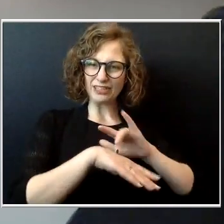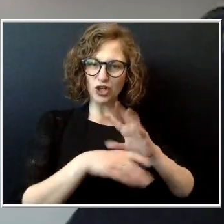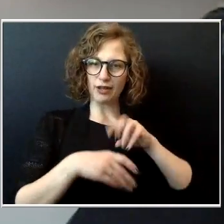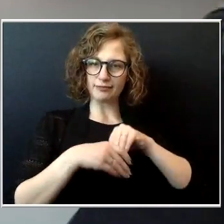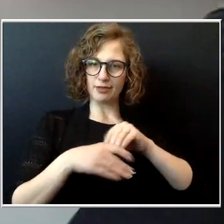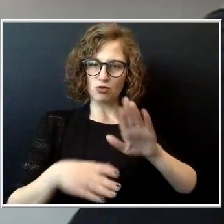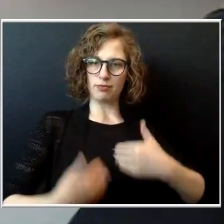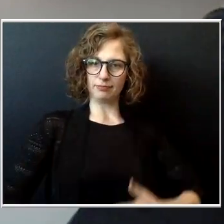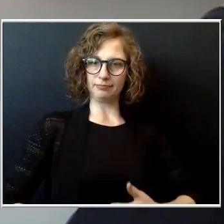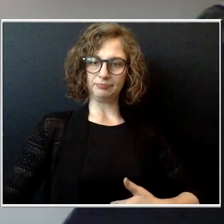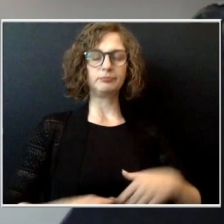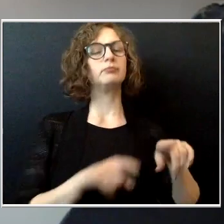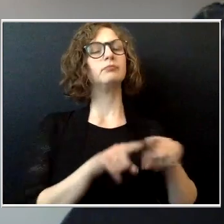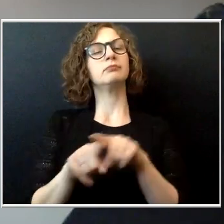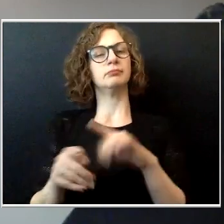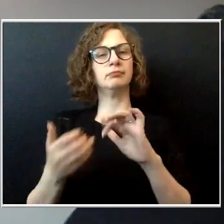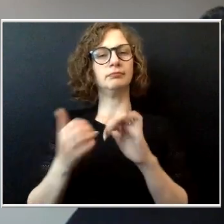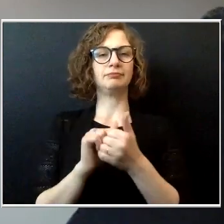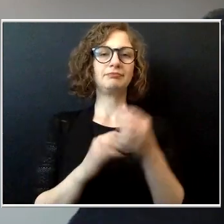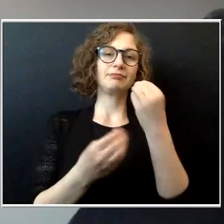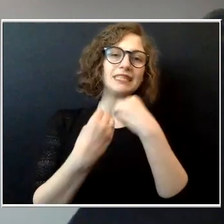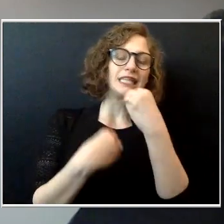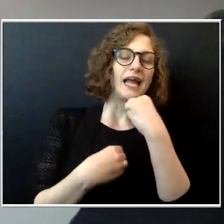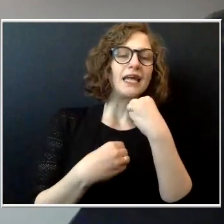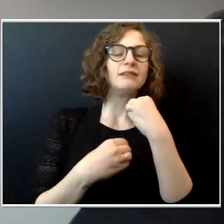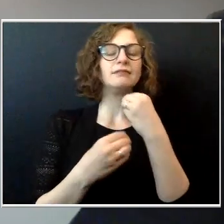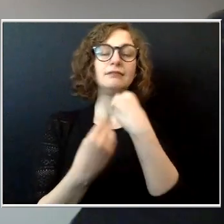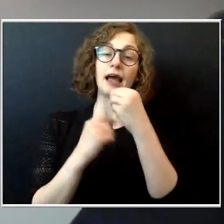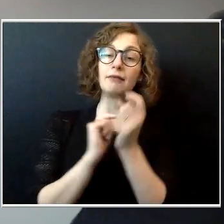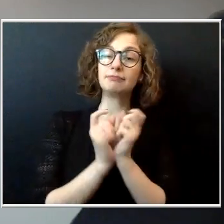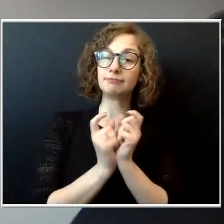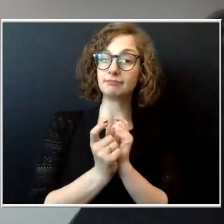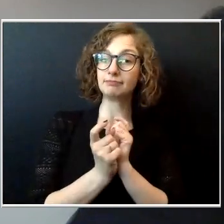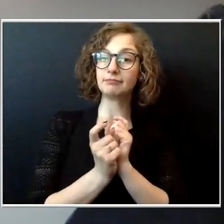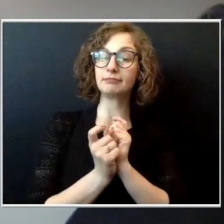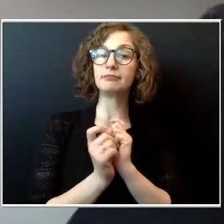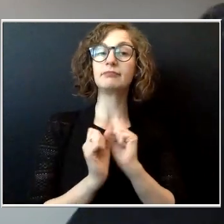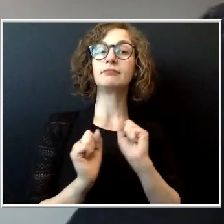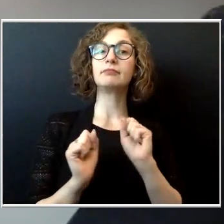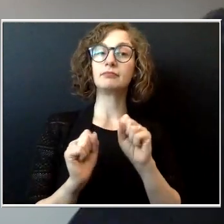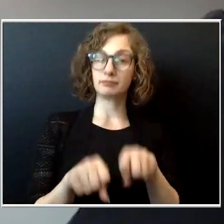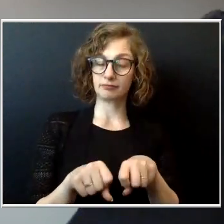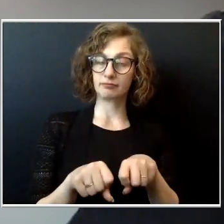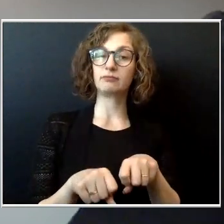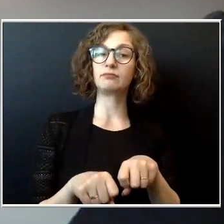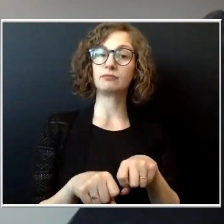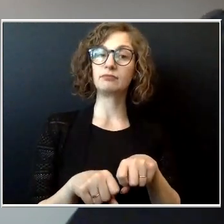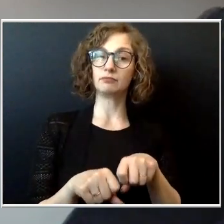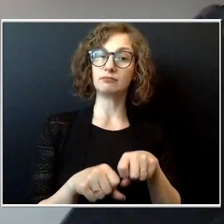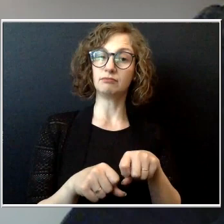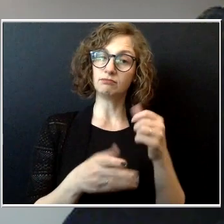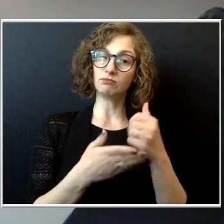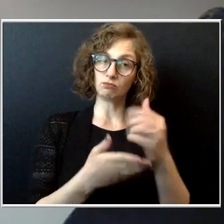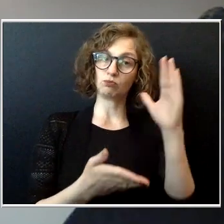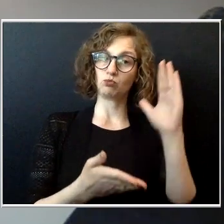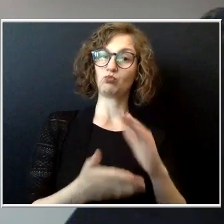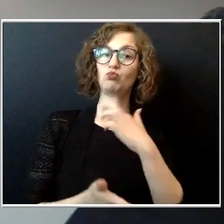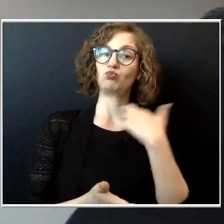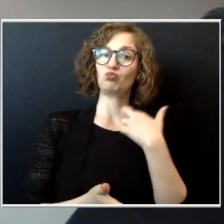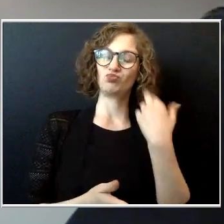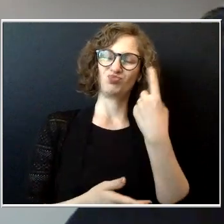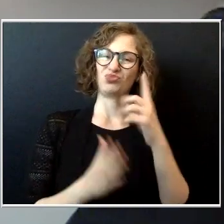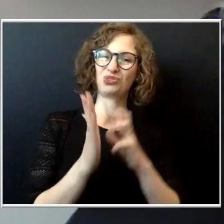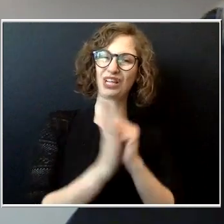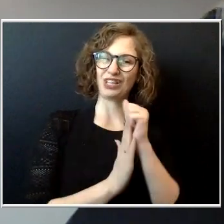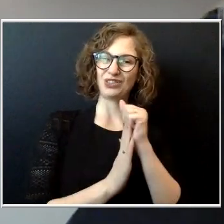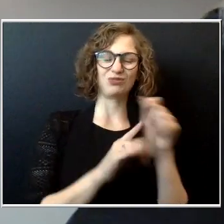and diet modifications can act to reduce the risk of cancer. There have also been